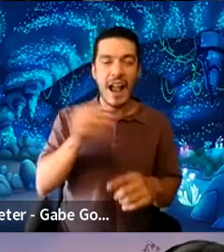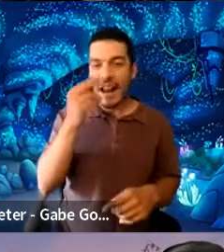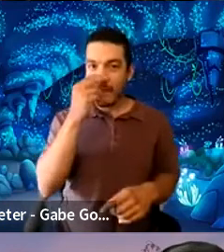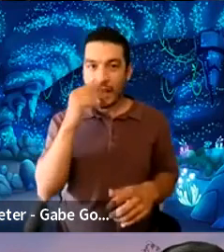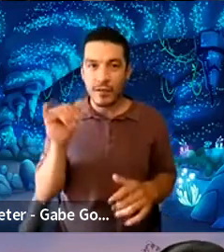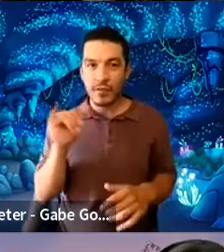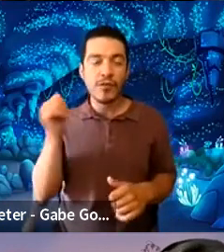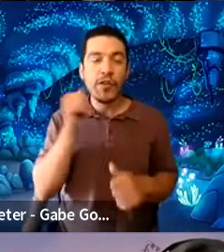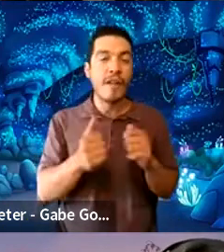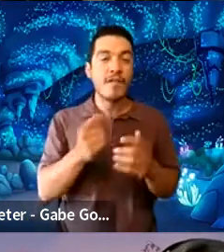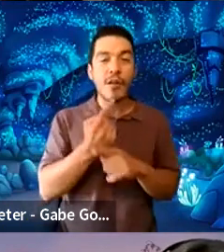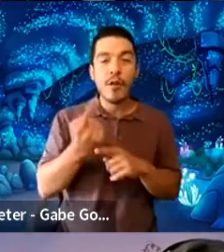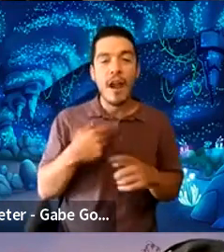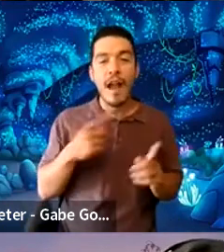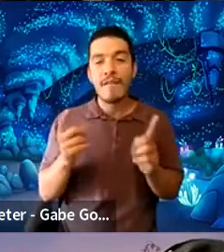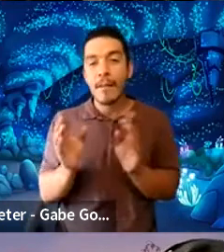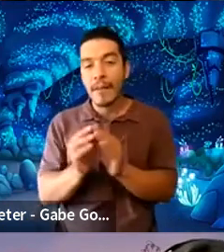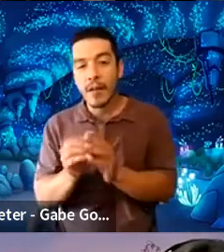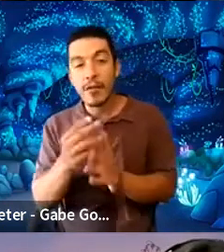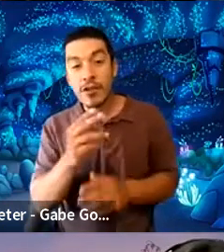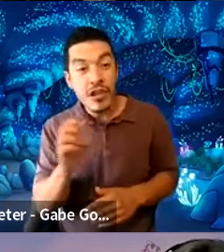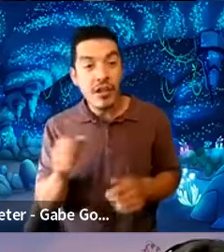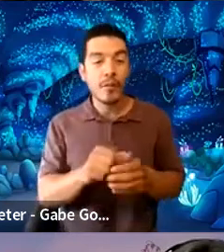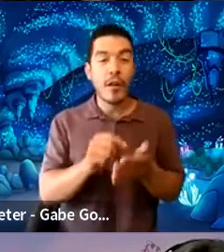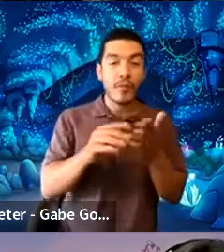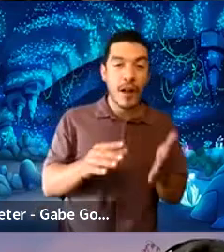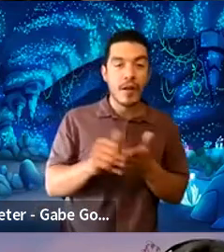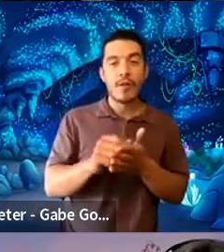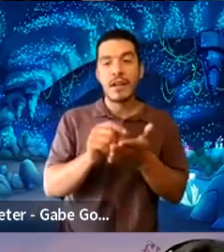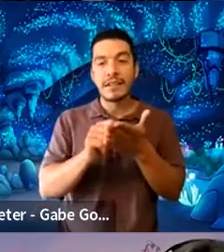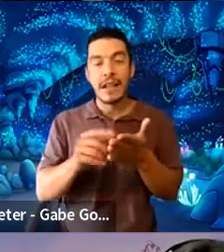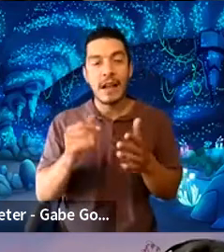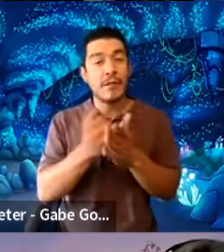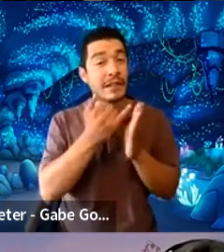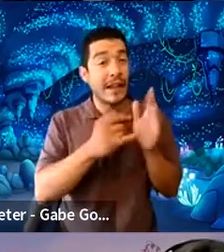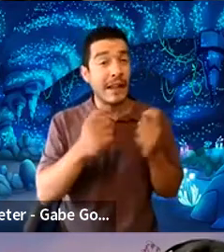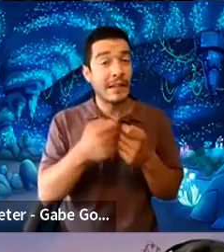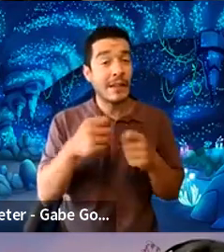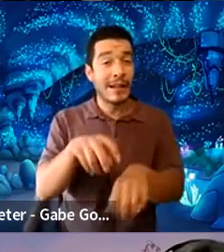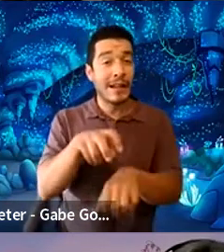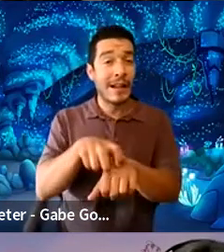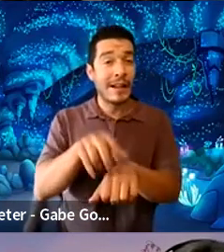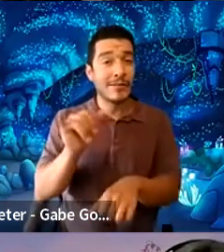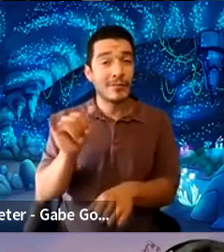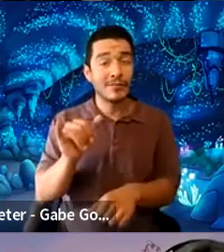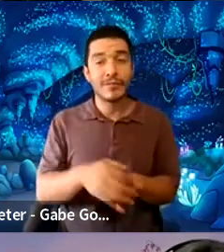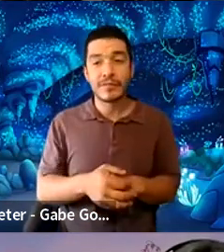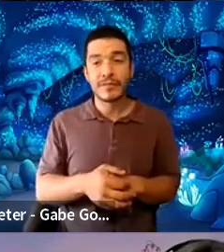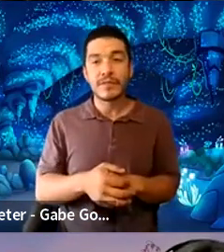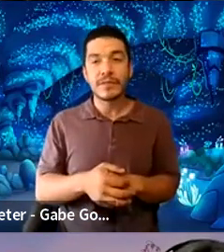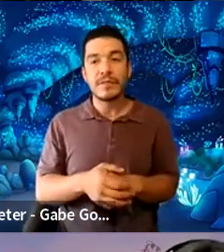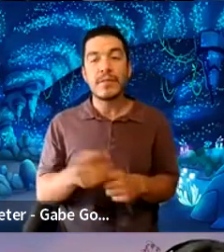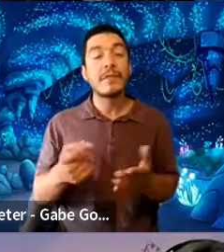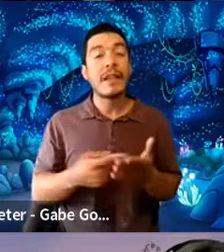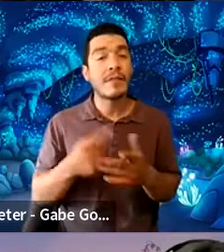a meeting with Chee, with the writers, with the, you know, design team in Dublin as well, and brainstorm ideas. And sometimes they went a little